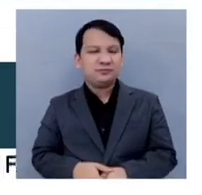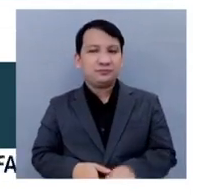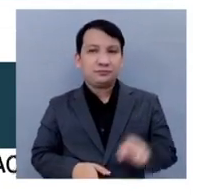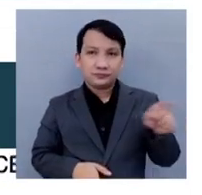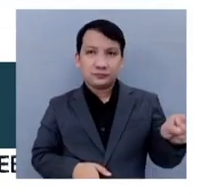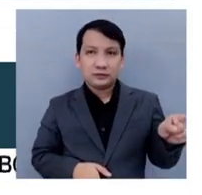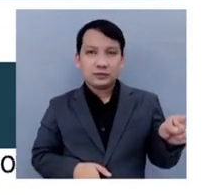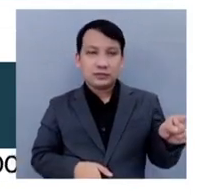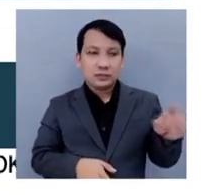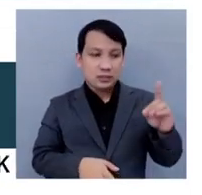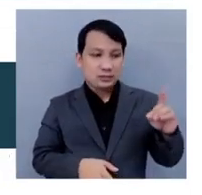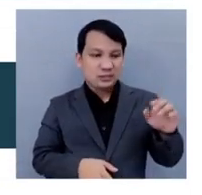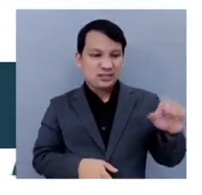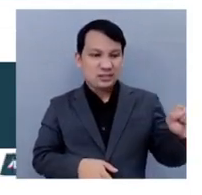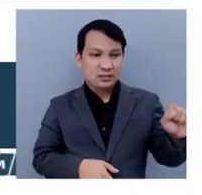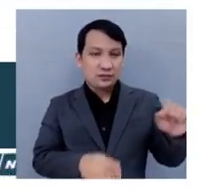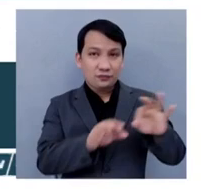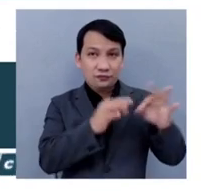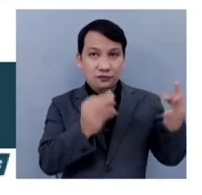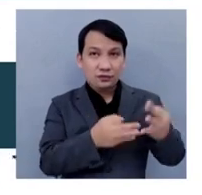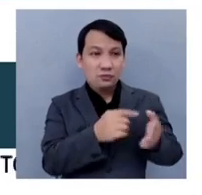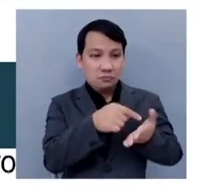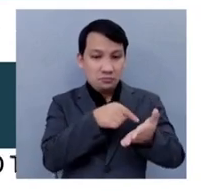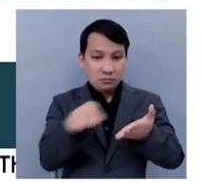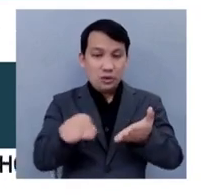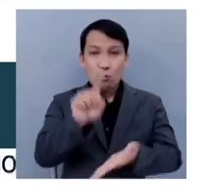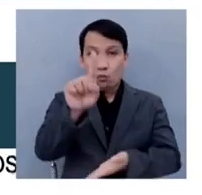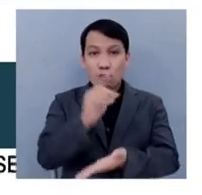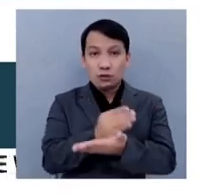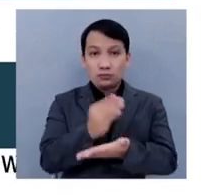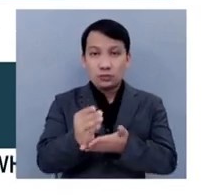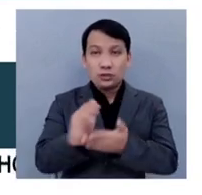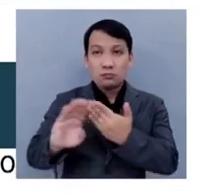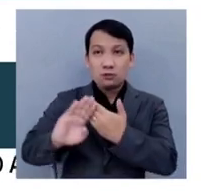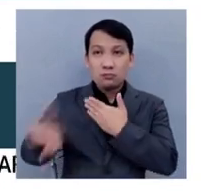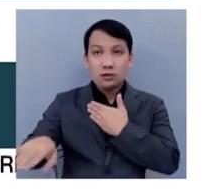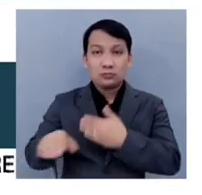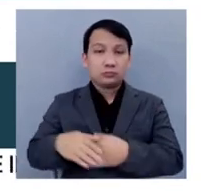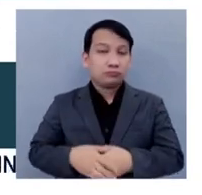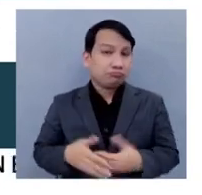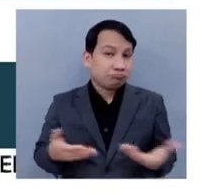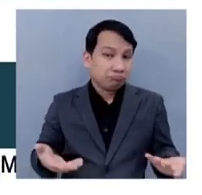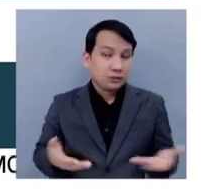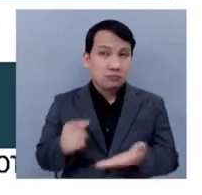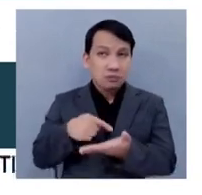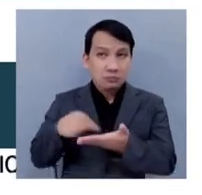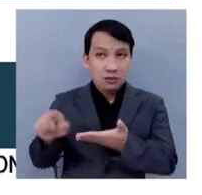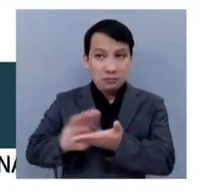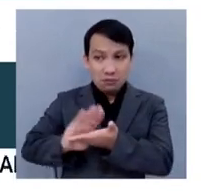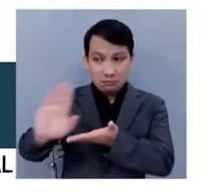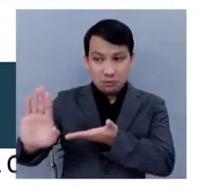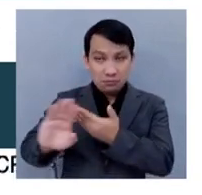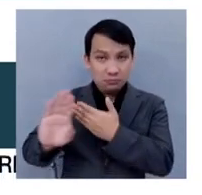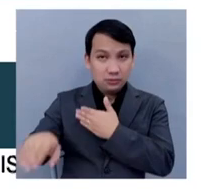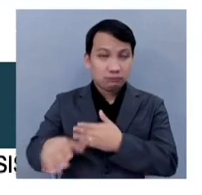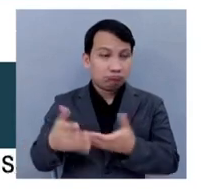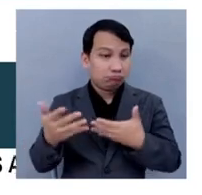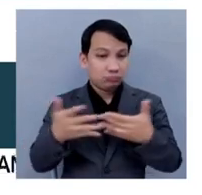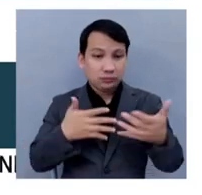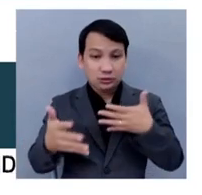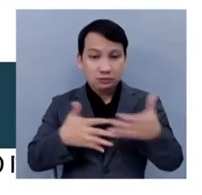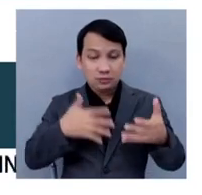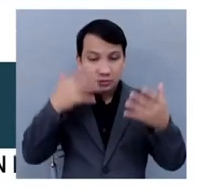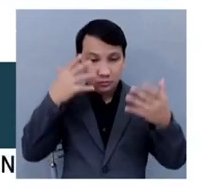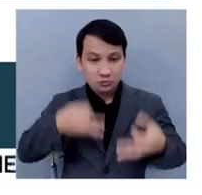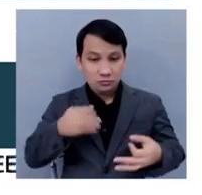Dicini family, must pay 1 billion pesos, must return 1 billion pesos. So there are several decisions of the courts, of